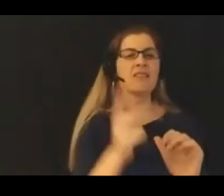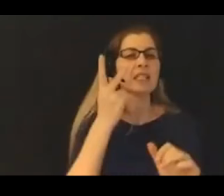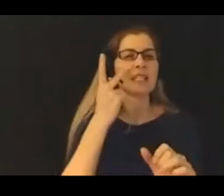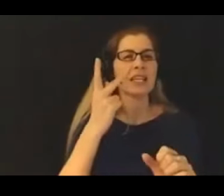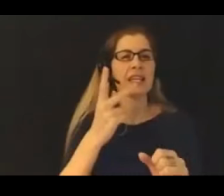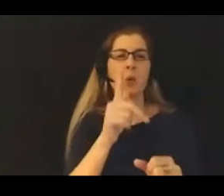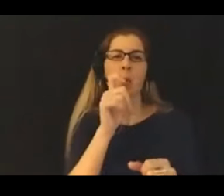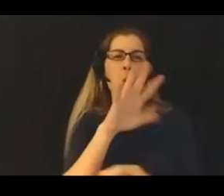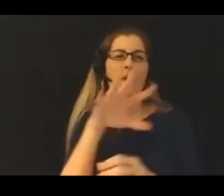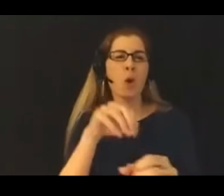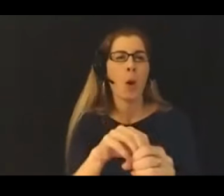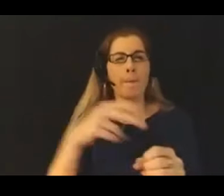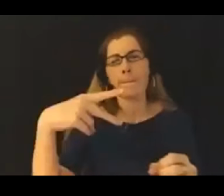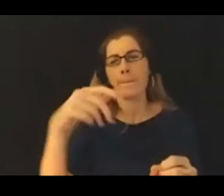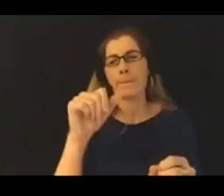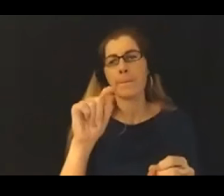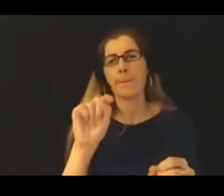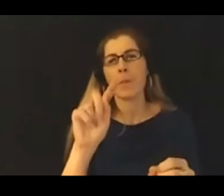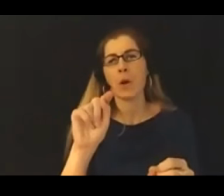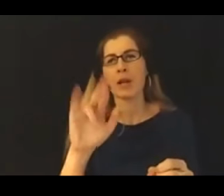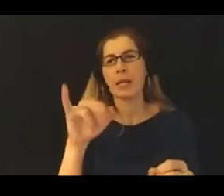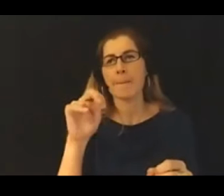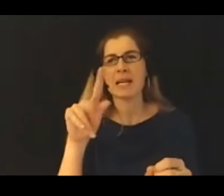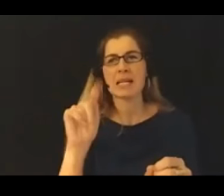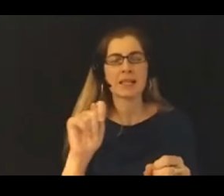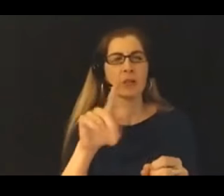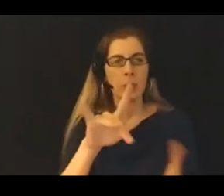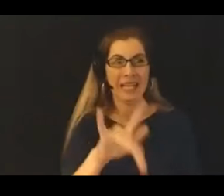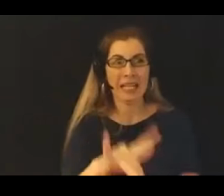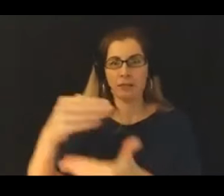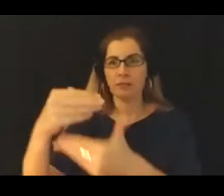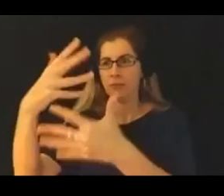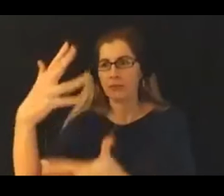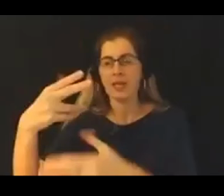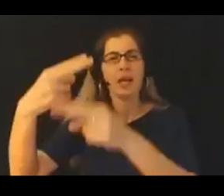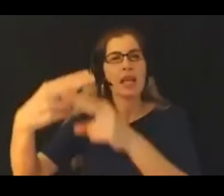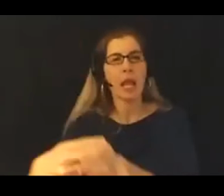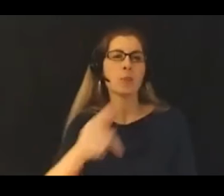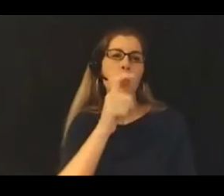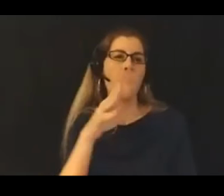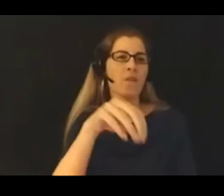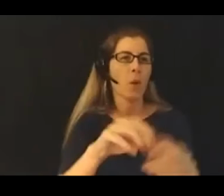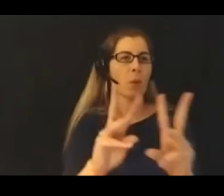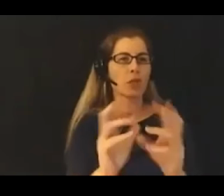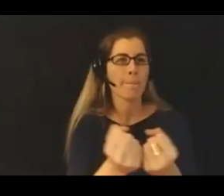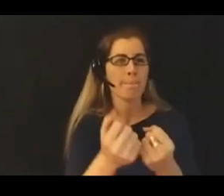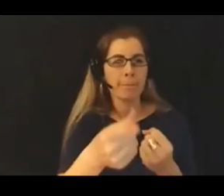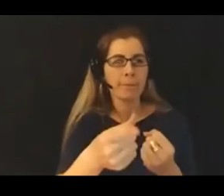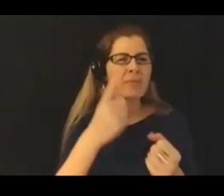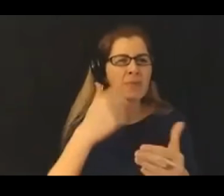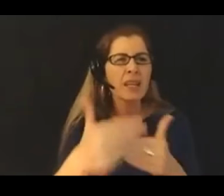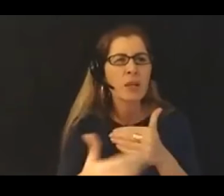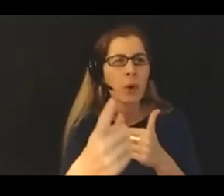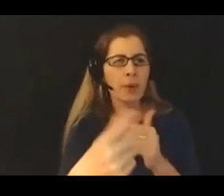out participants or click on it, it will pop out. And you'll see the participant list. And on the next slide, I want to show you how to do